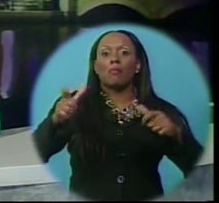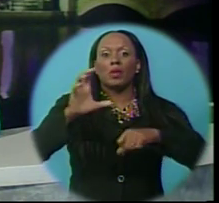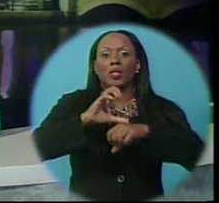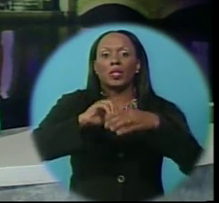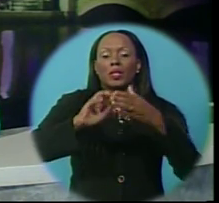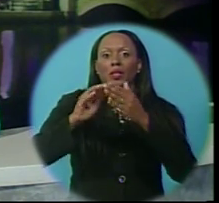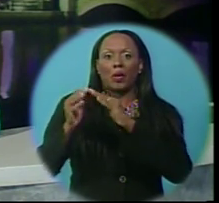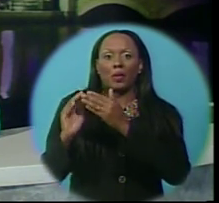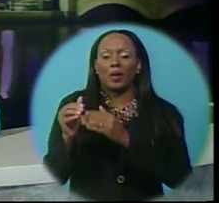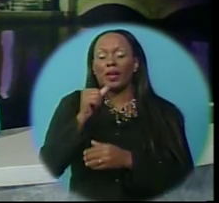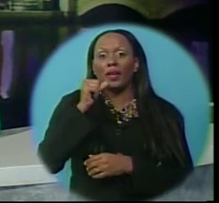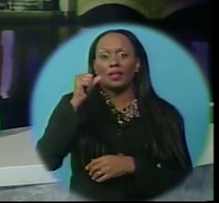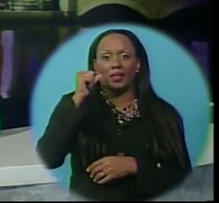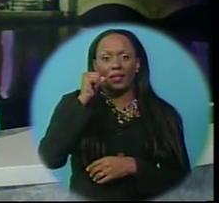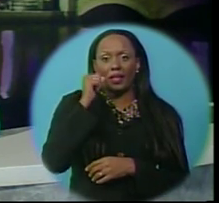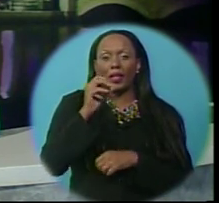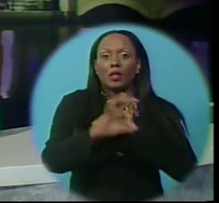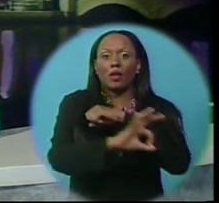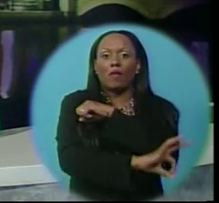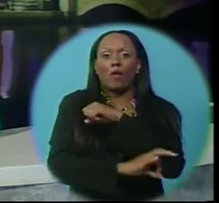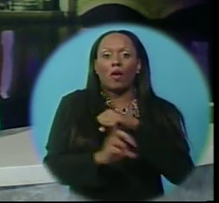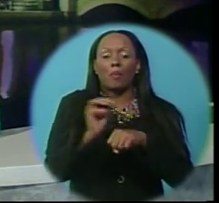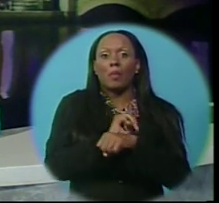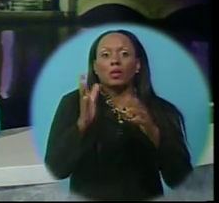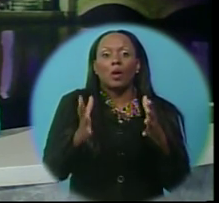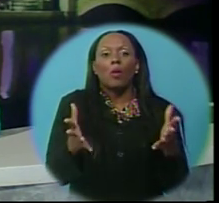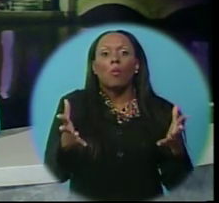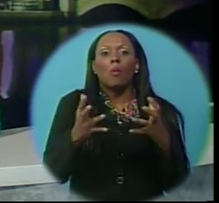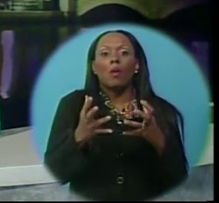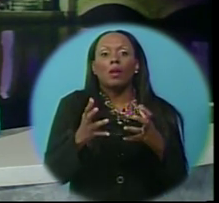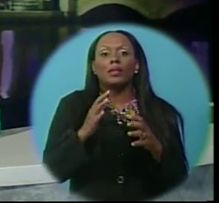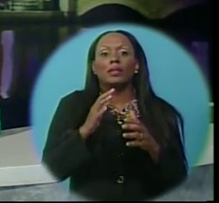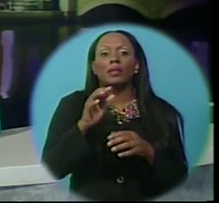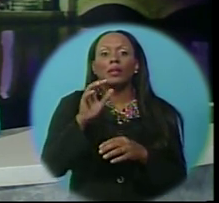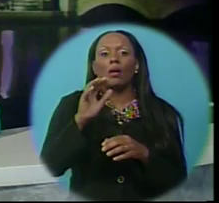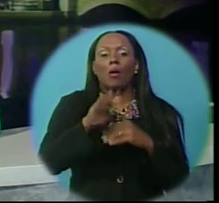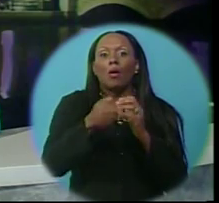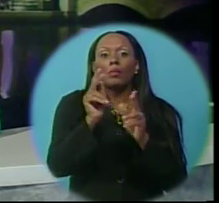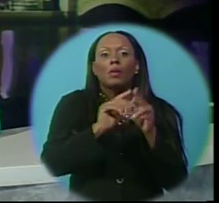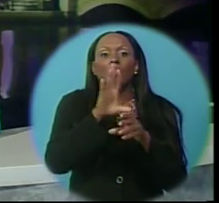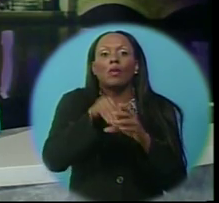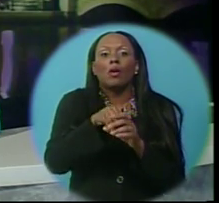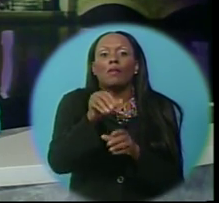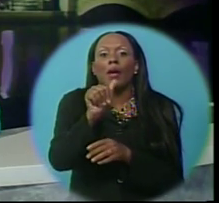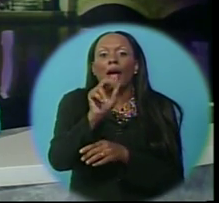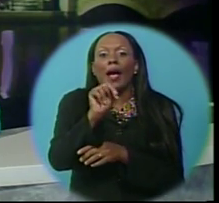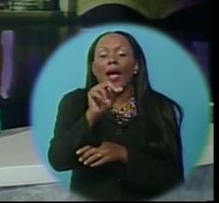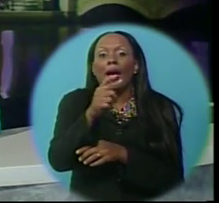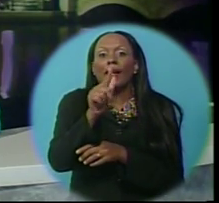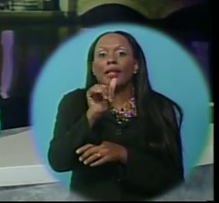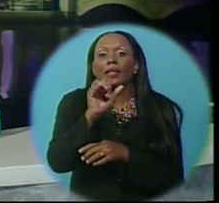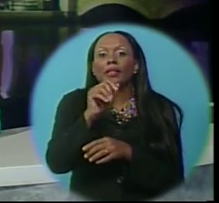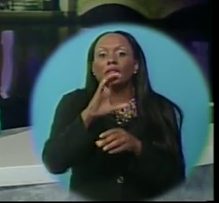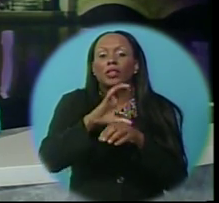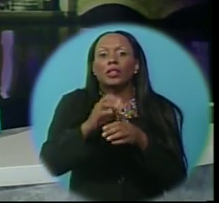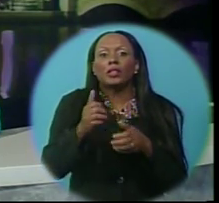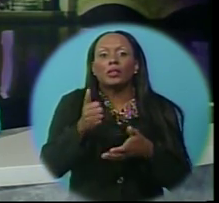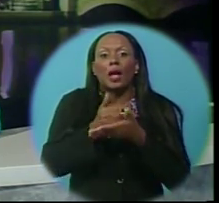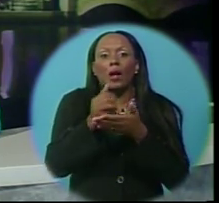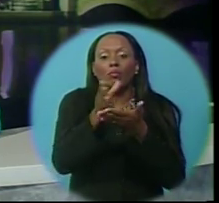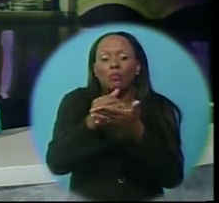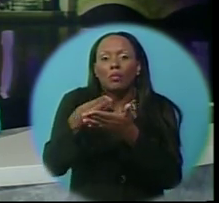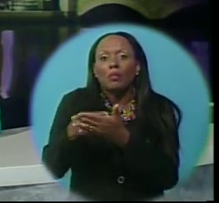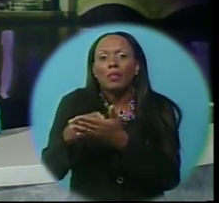Senator McLean, appealed to the local Anglican community to contribute and pool their resources to help rehabilitate the